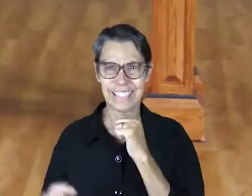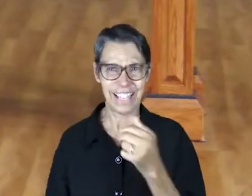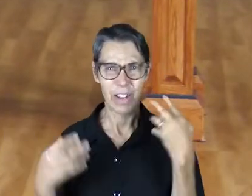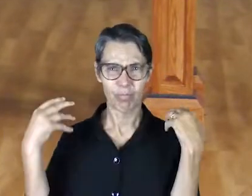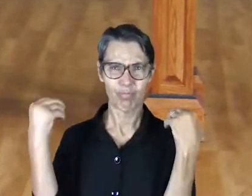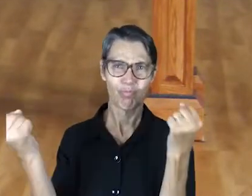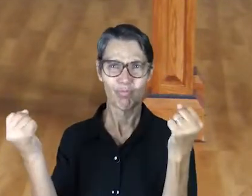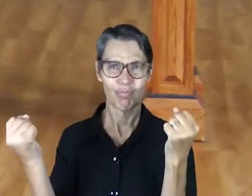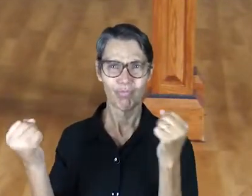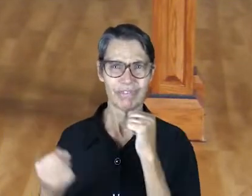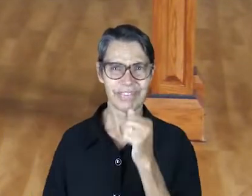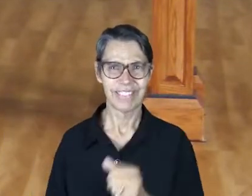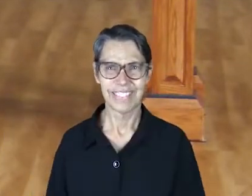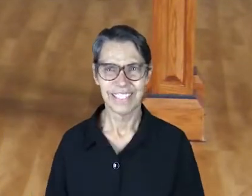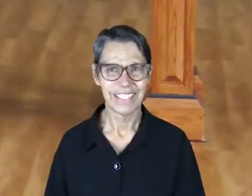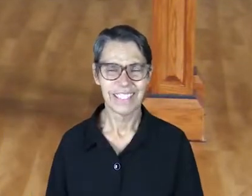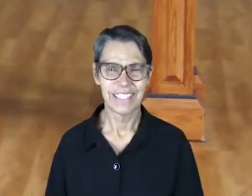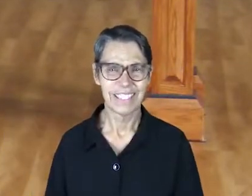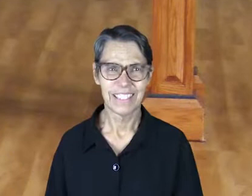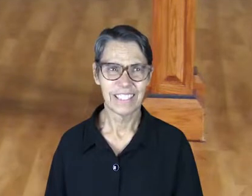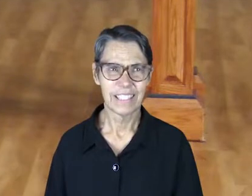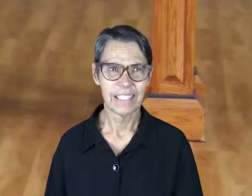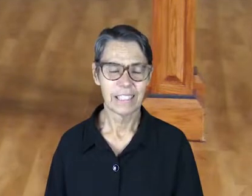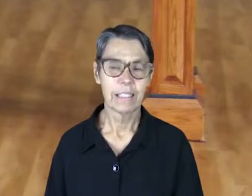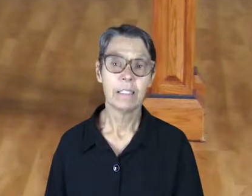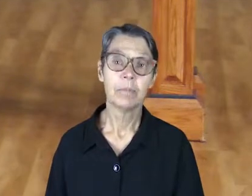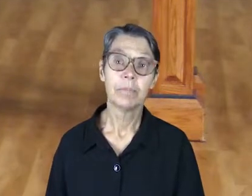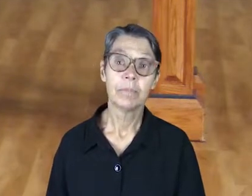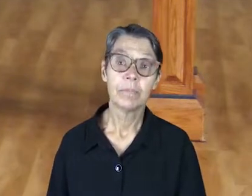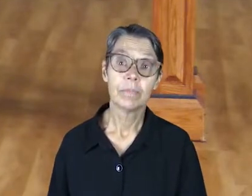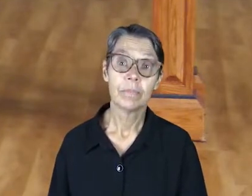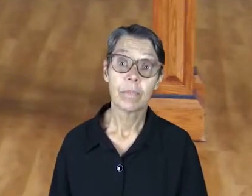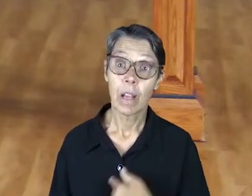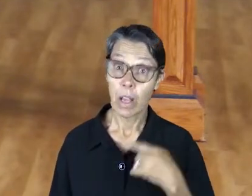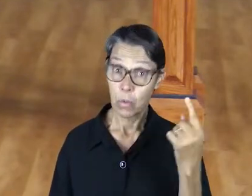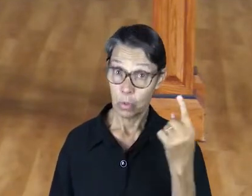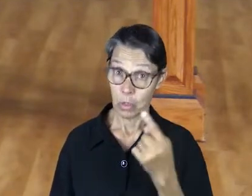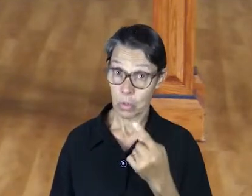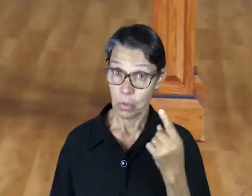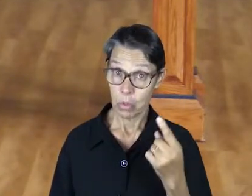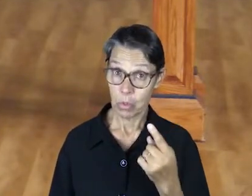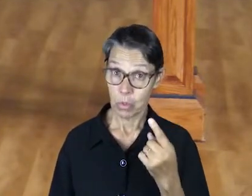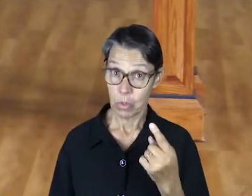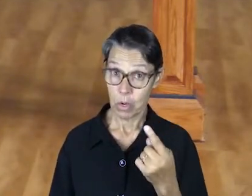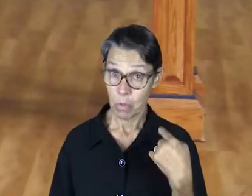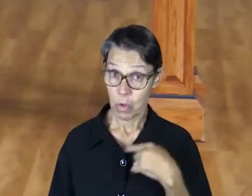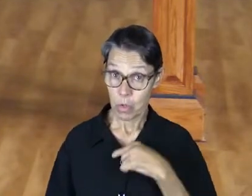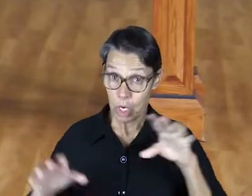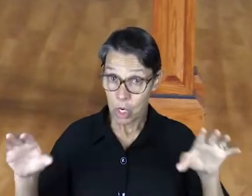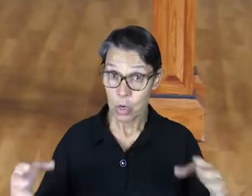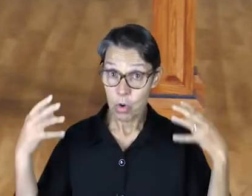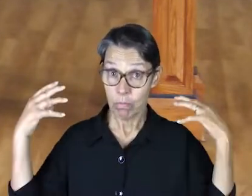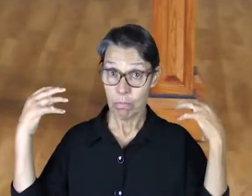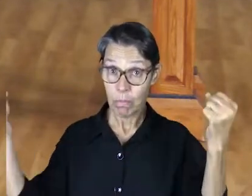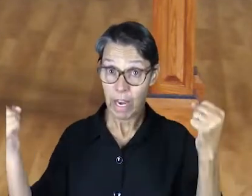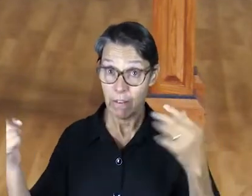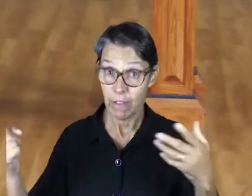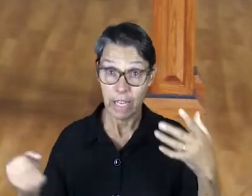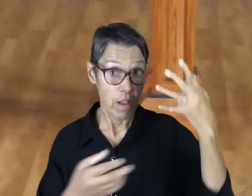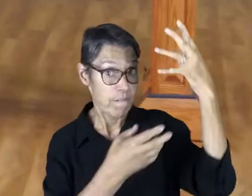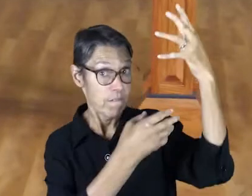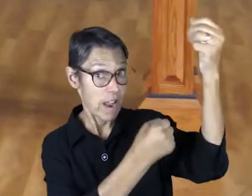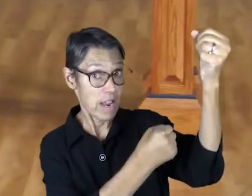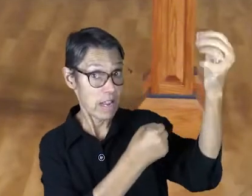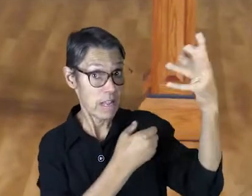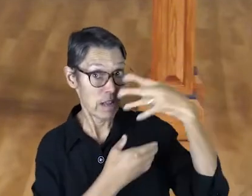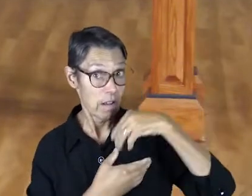I wonder what our faith has to do with those acts of courage. Jesus says